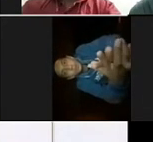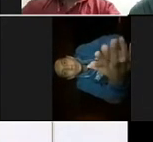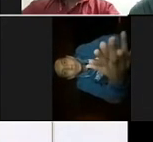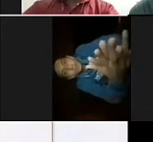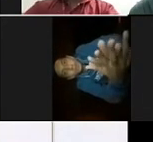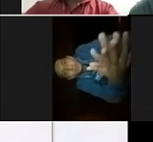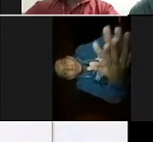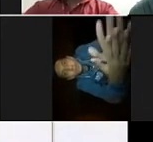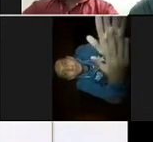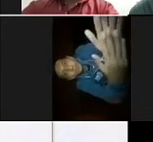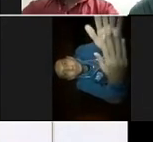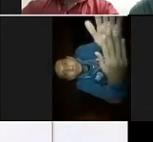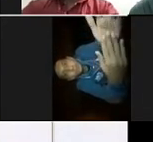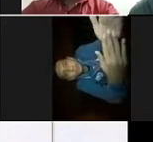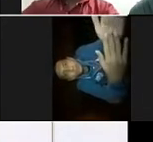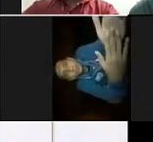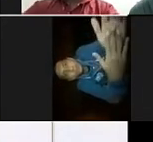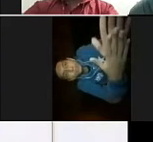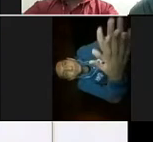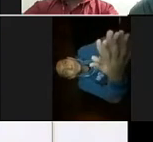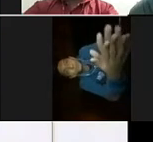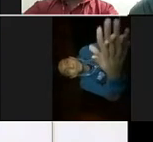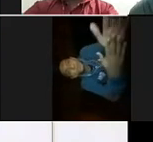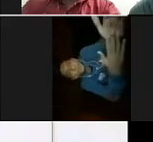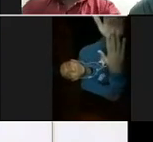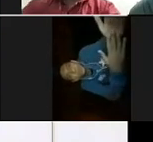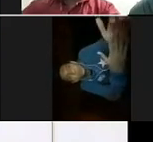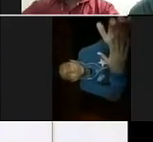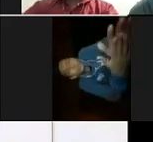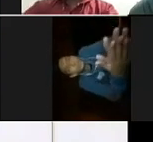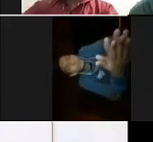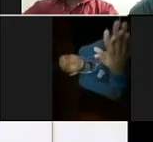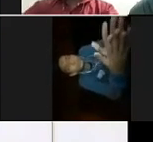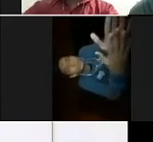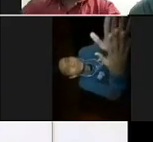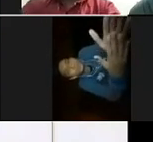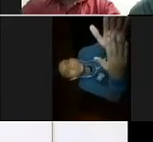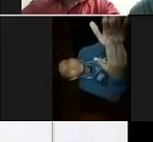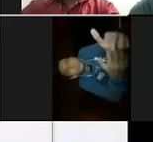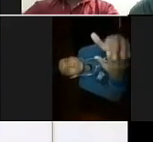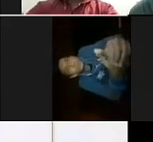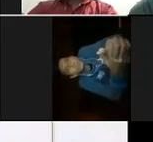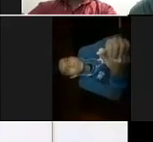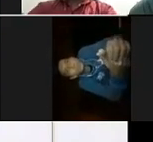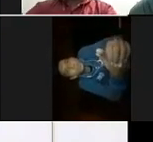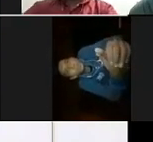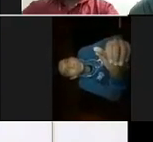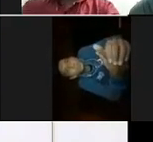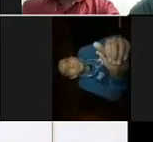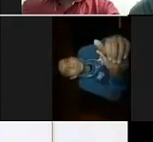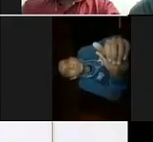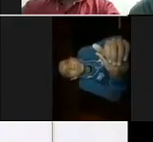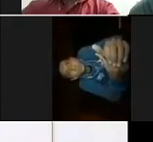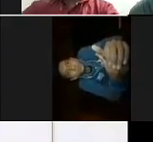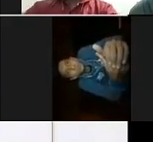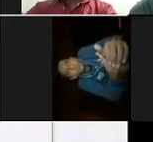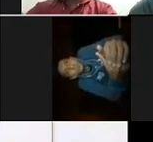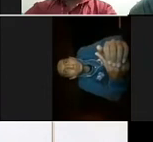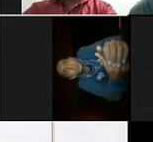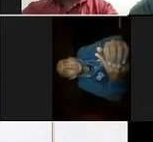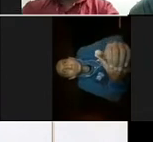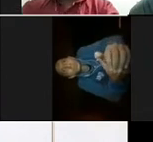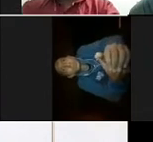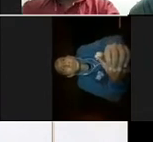So in conclusion, we conclude that organic farming is an